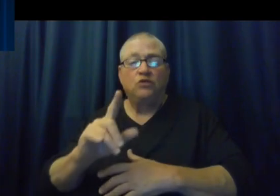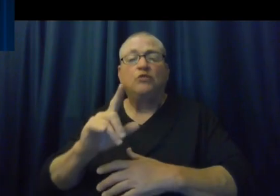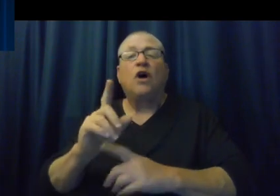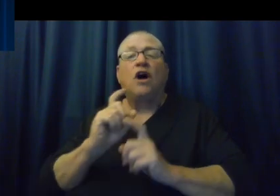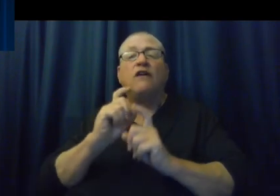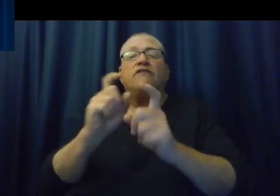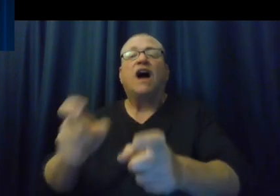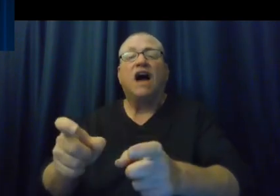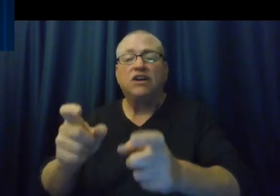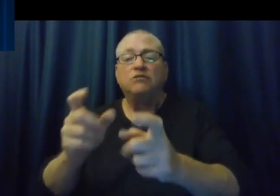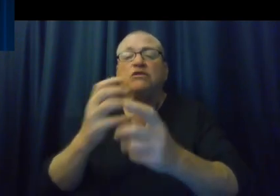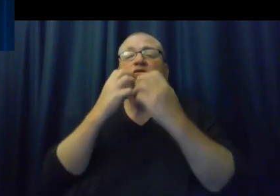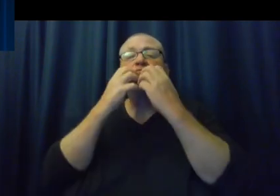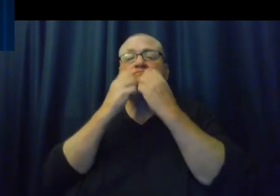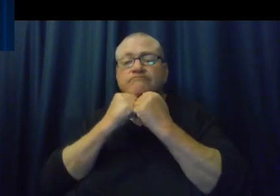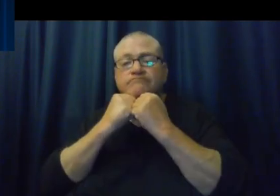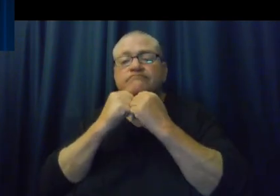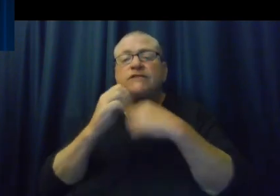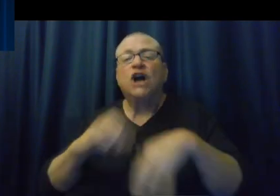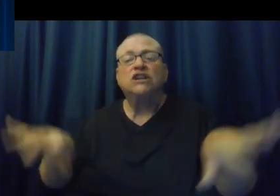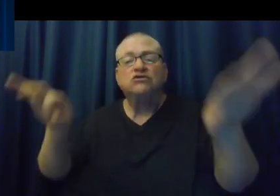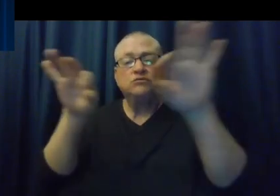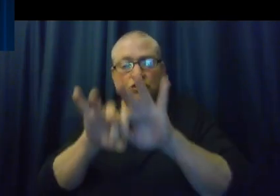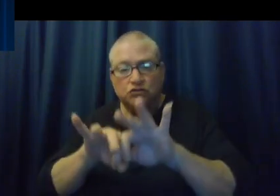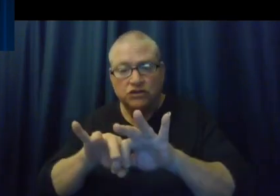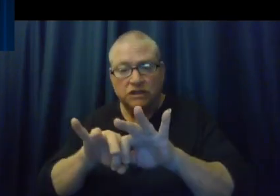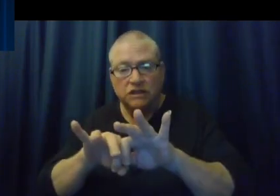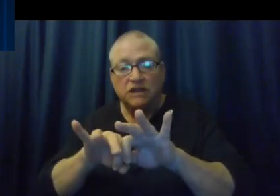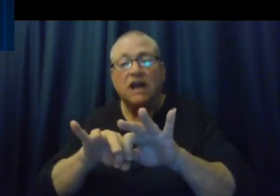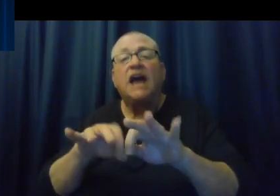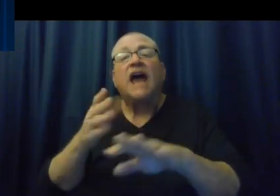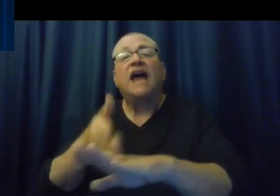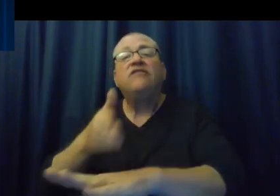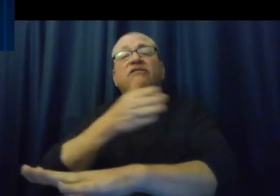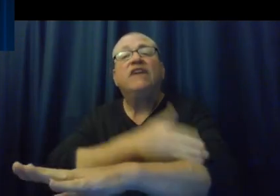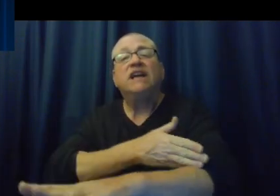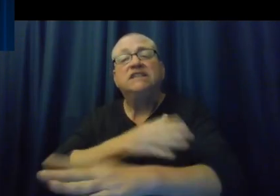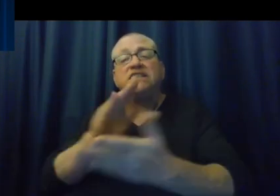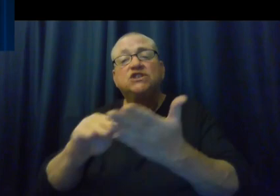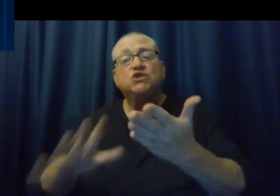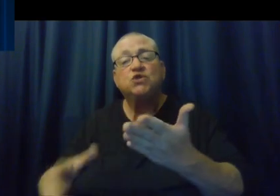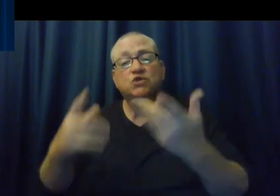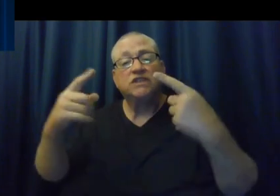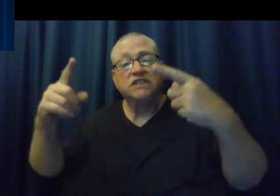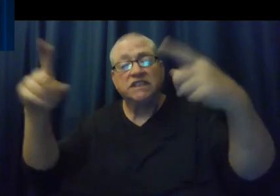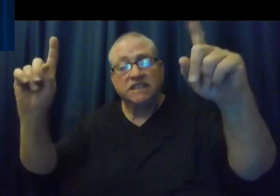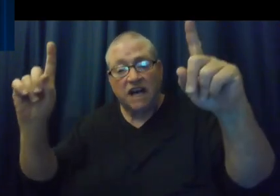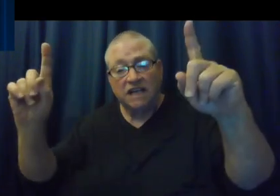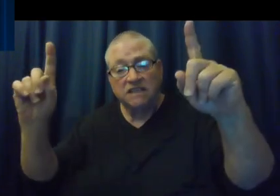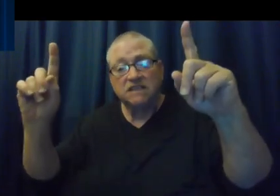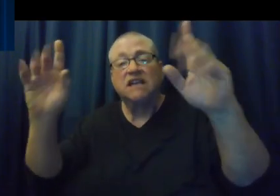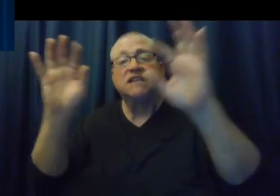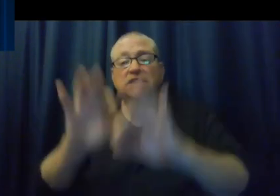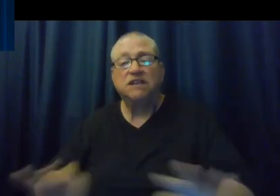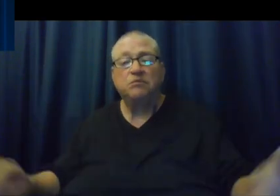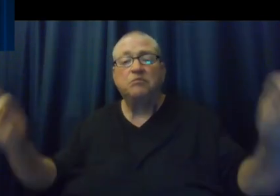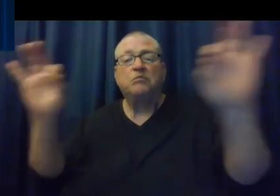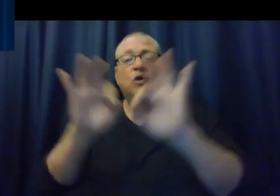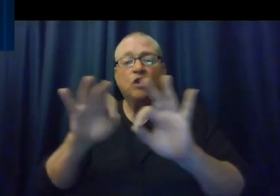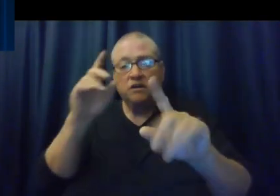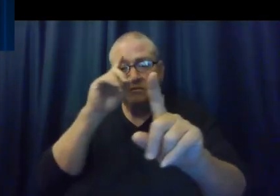Advancing inclusive student success is a comprehensive project that requires caring and dedicated faculty and